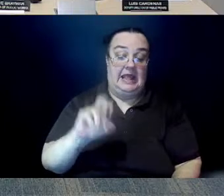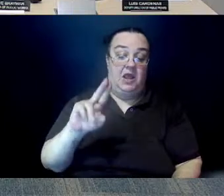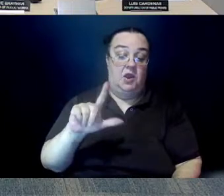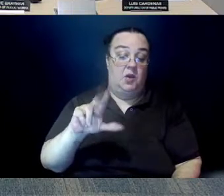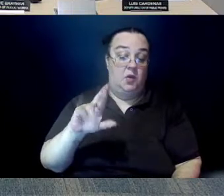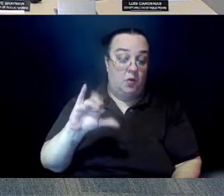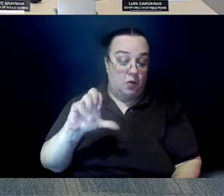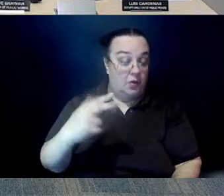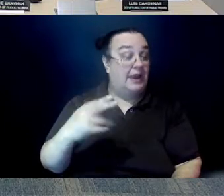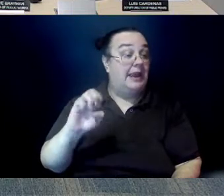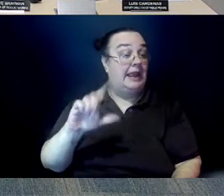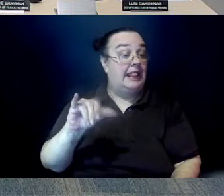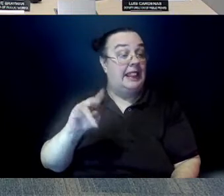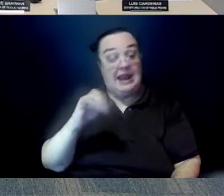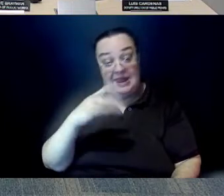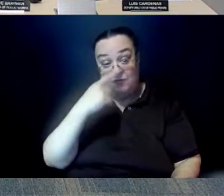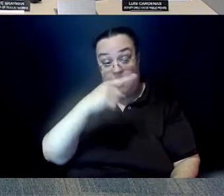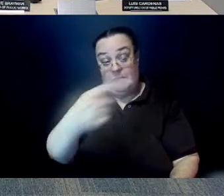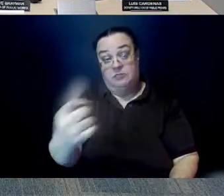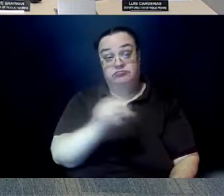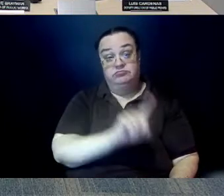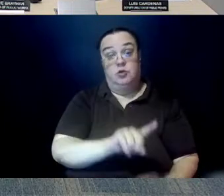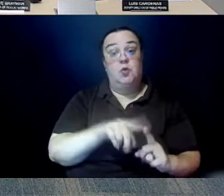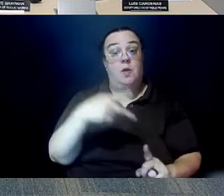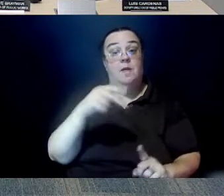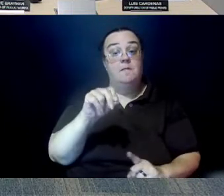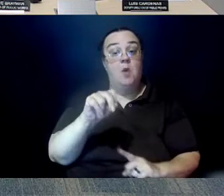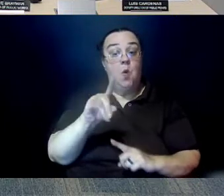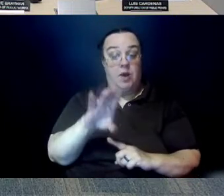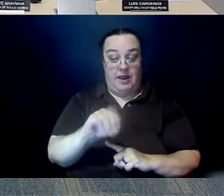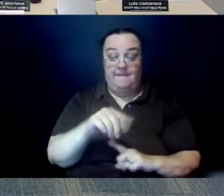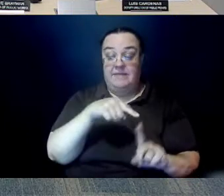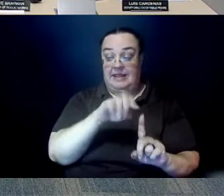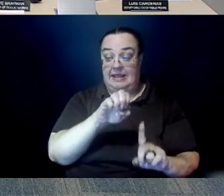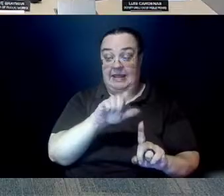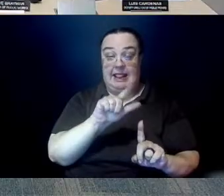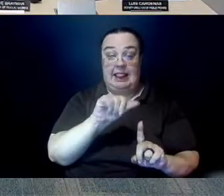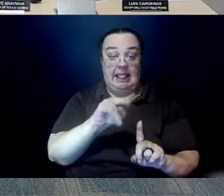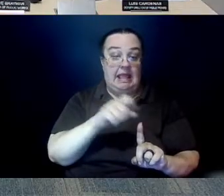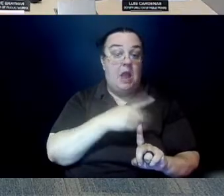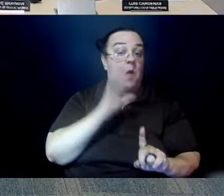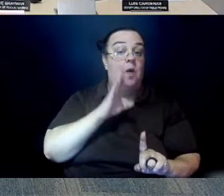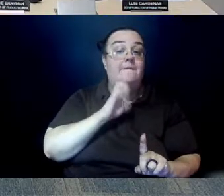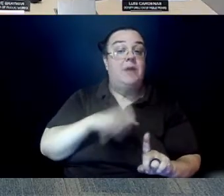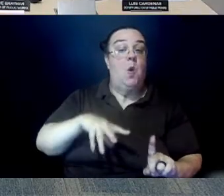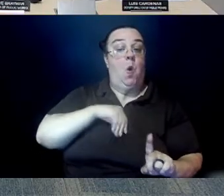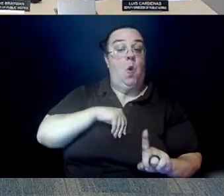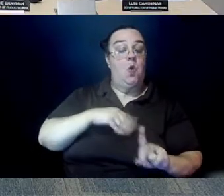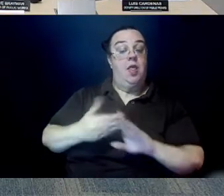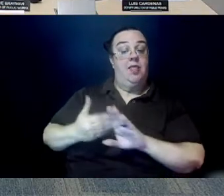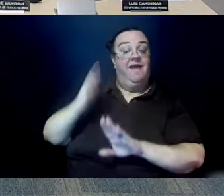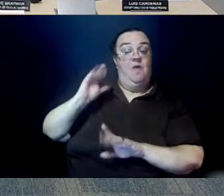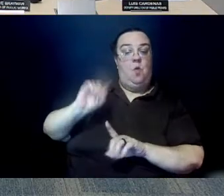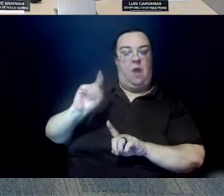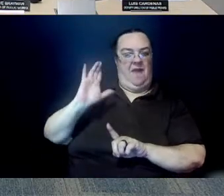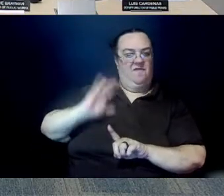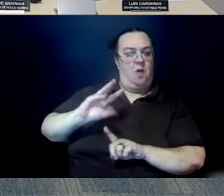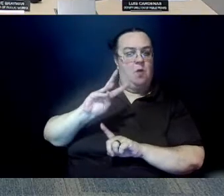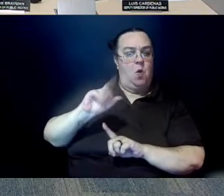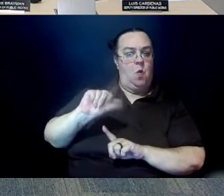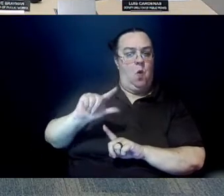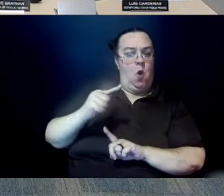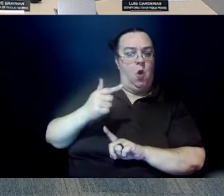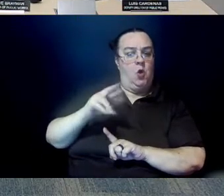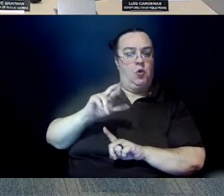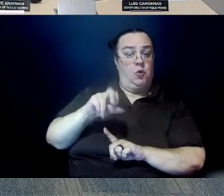Elaine, if you can go ahead and approach the podium. Elaine will be the owner of the former Walgreens, which